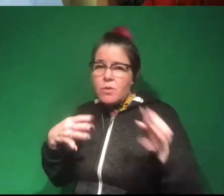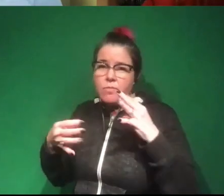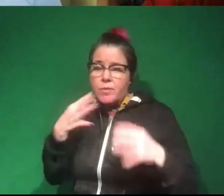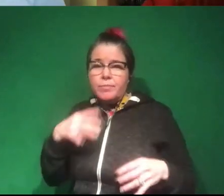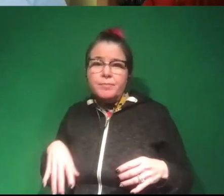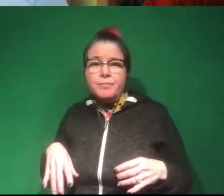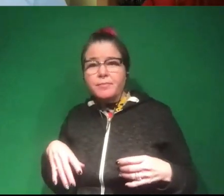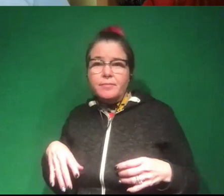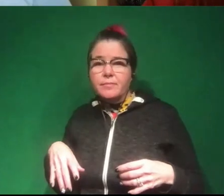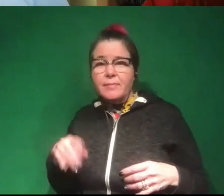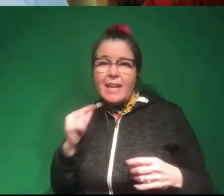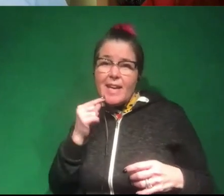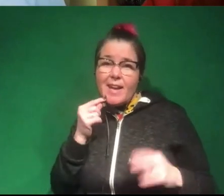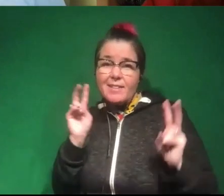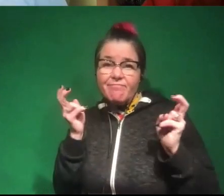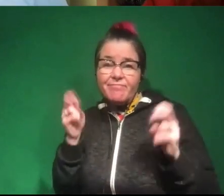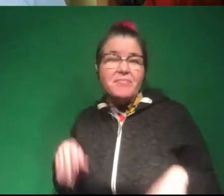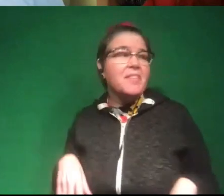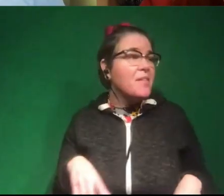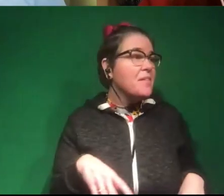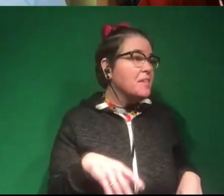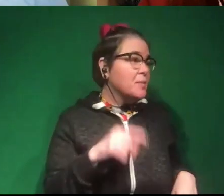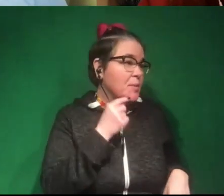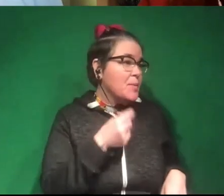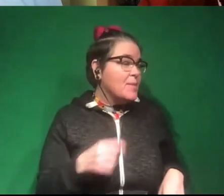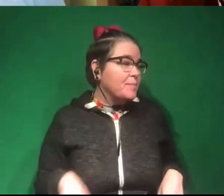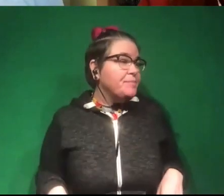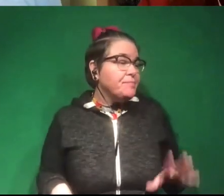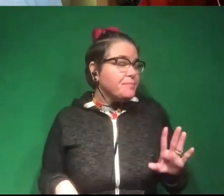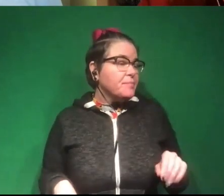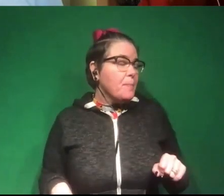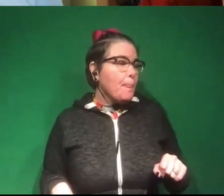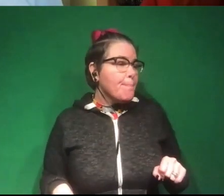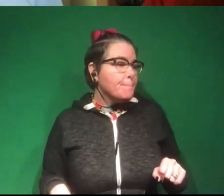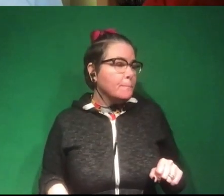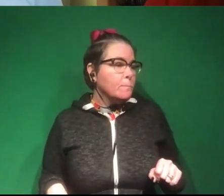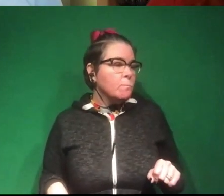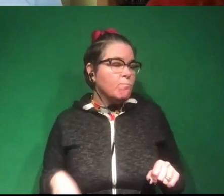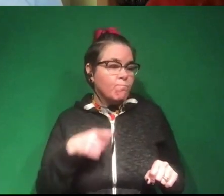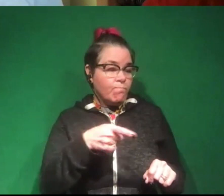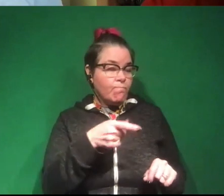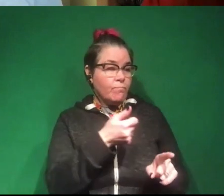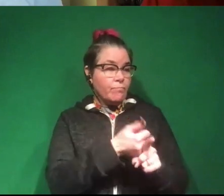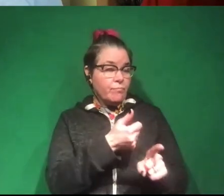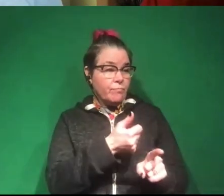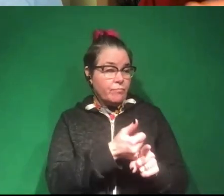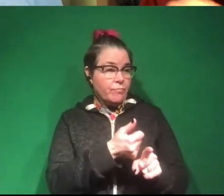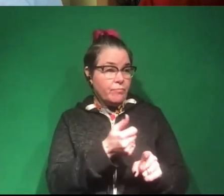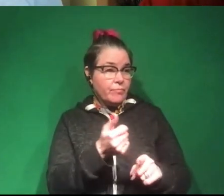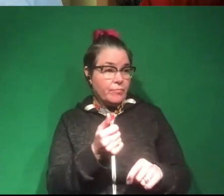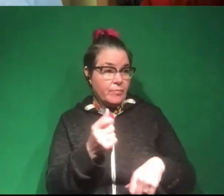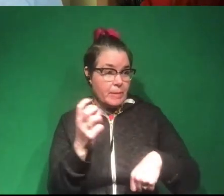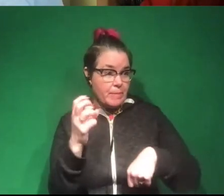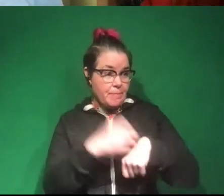just like a nice little candy treat. That sounds super cool. Yeah. Um, have you ever been personally bitten by an